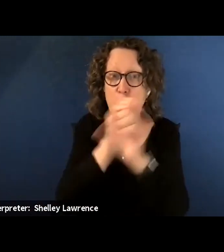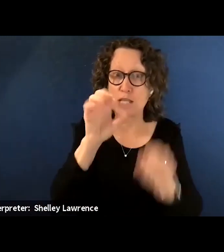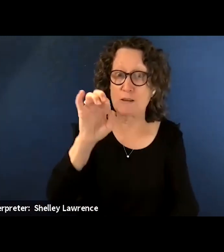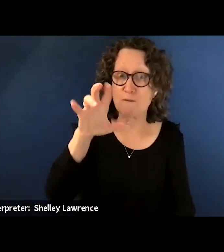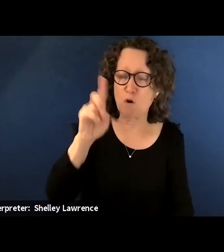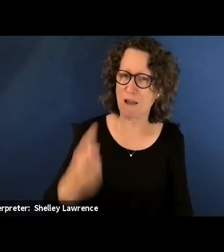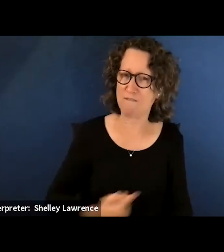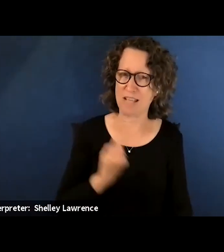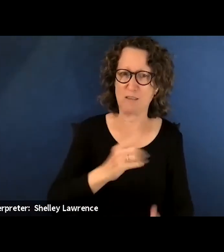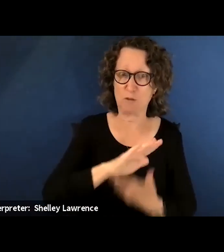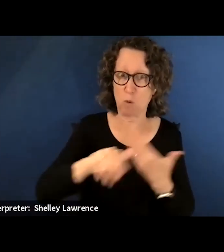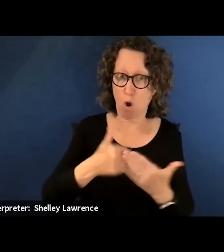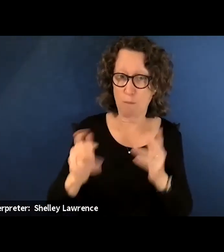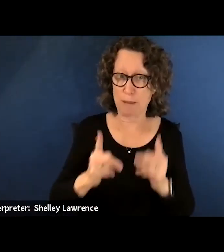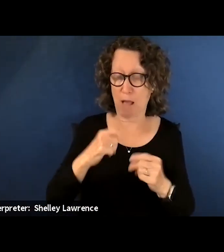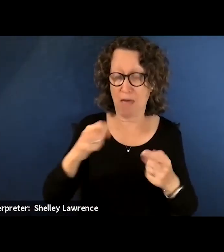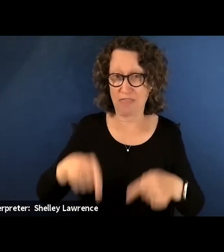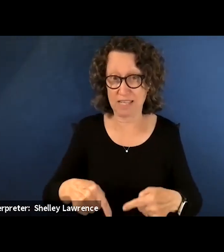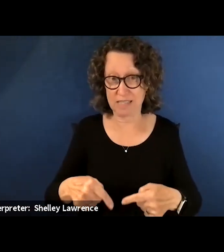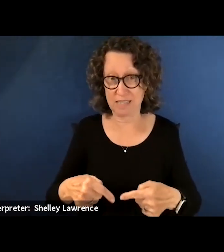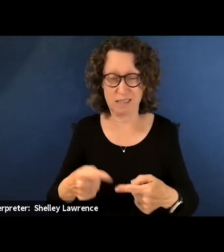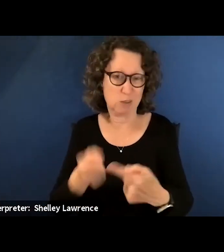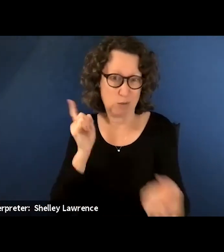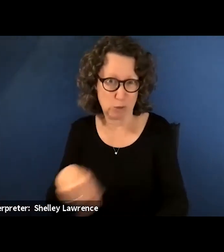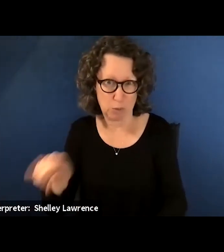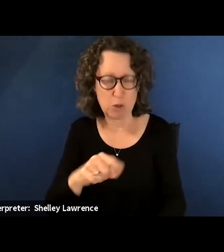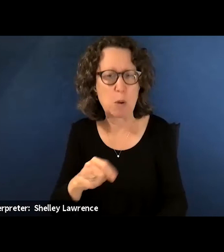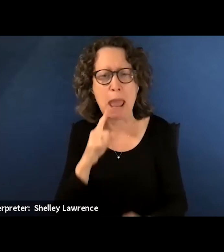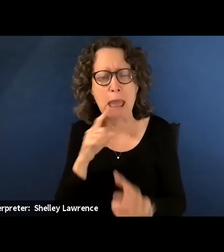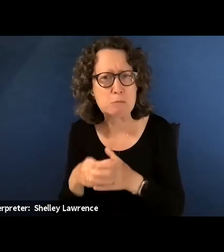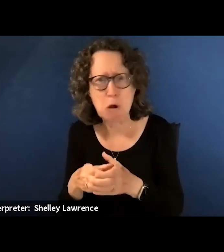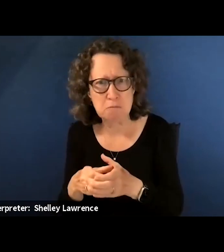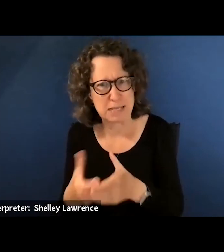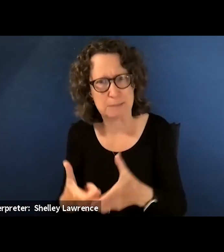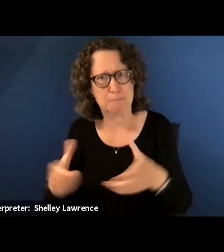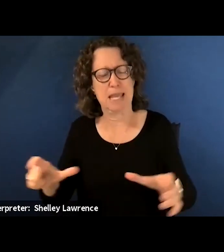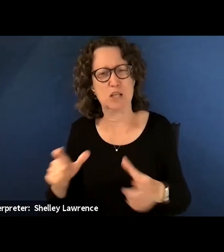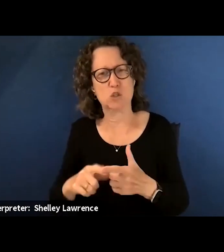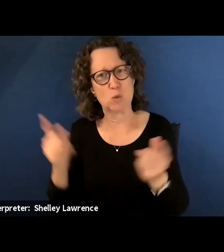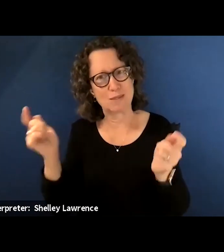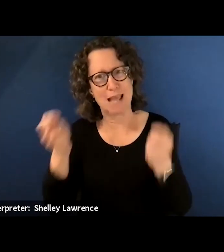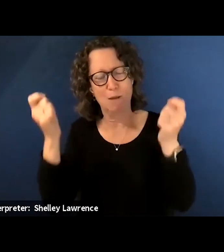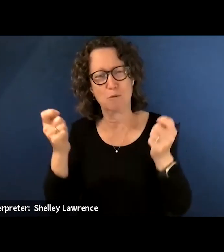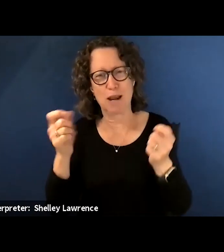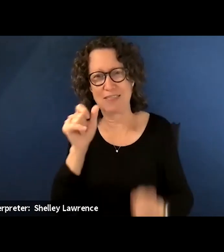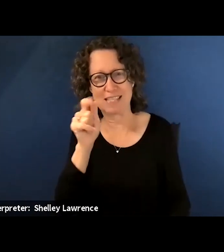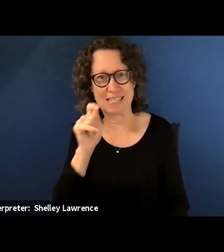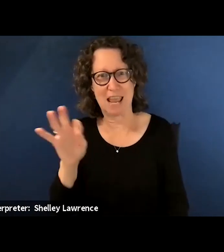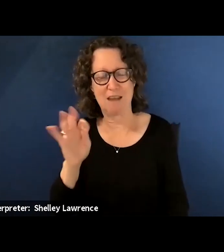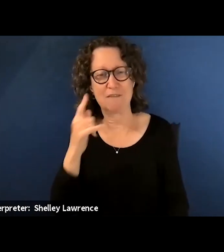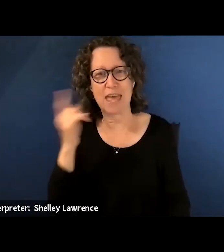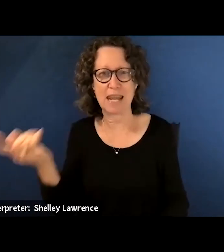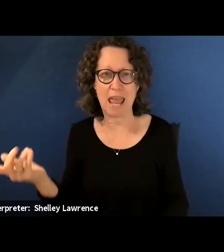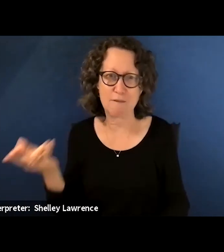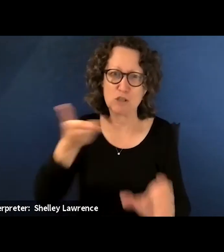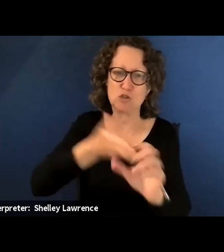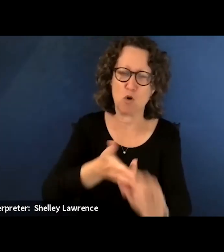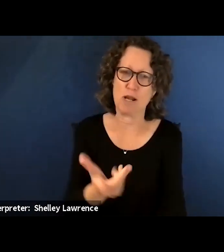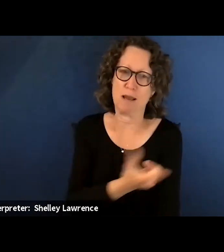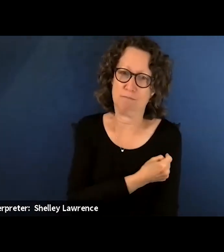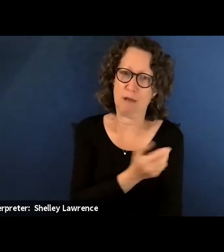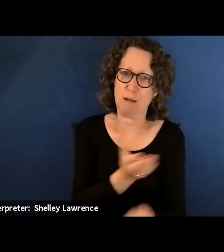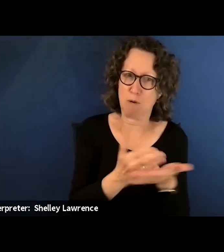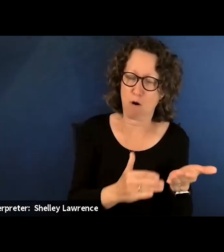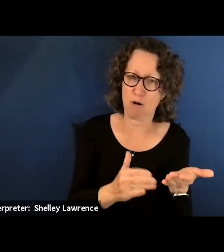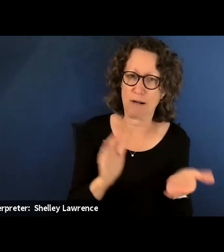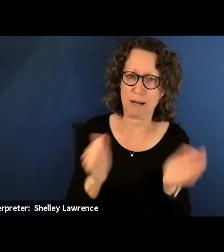offensive to everyone on the other side of this issue, and it is not a small minority to, quote, celebrate the staff that have come on board to vaccination status in the